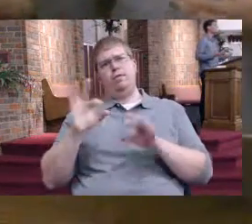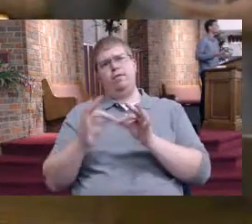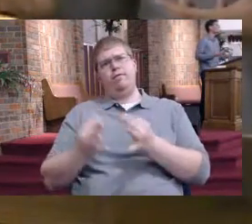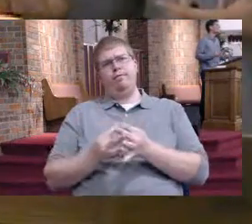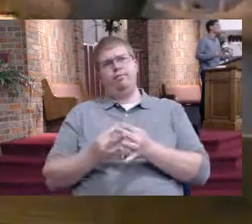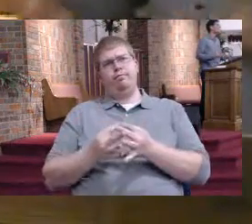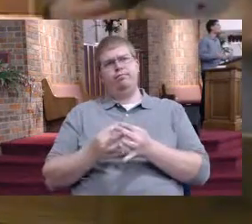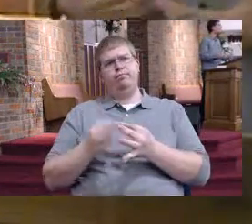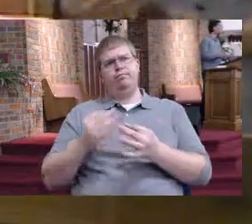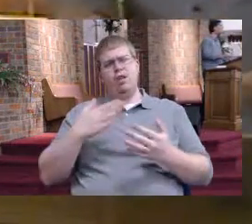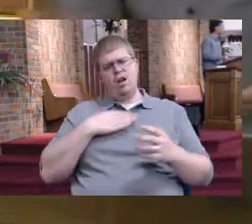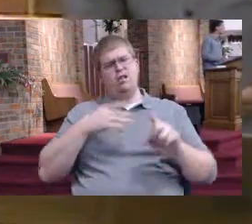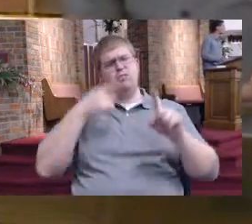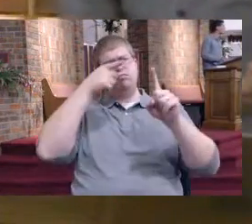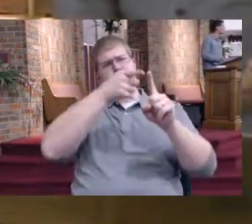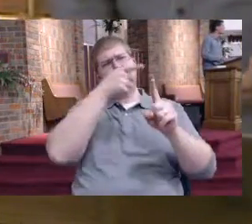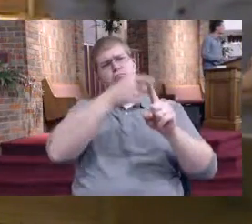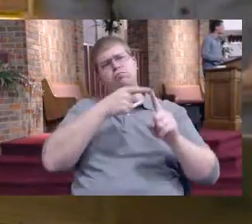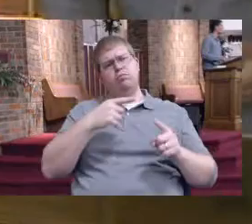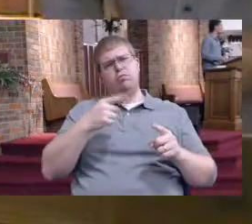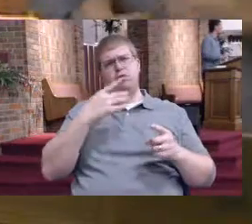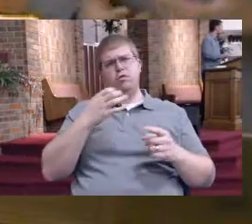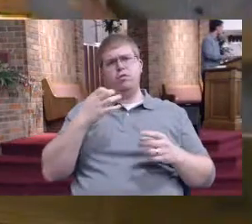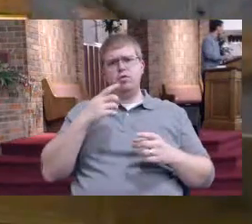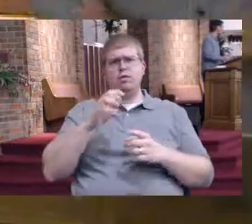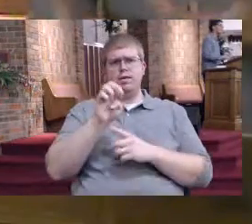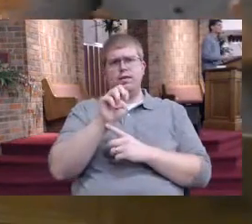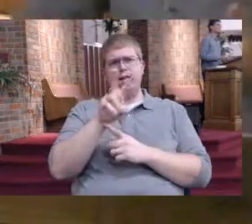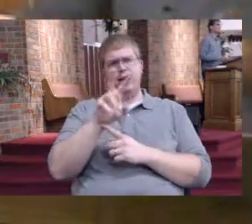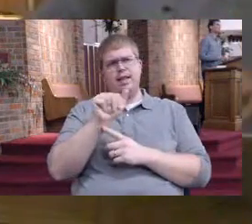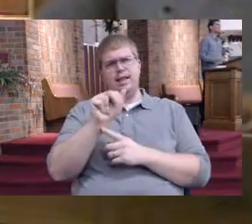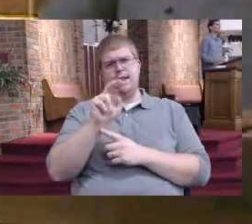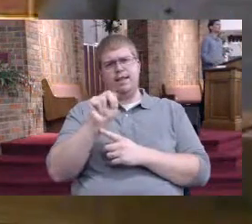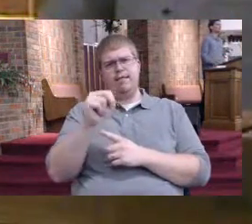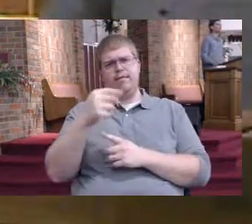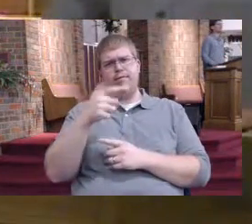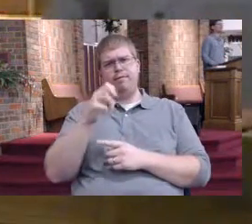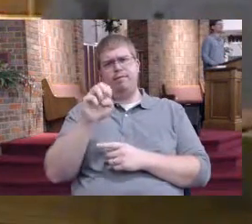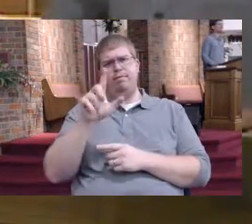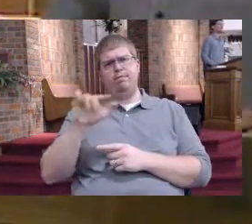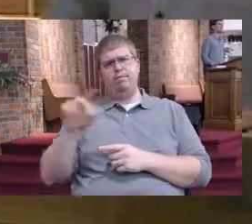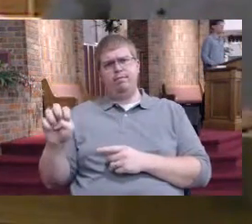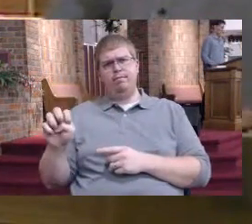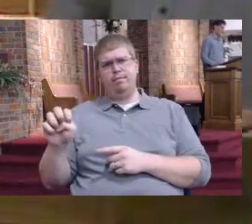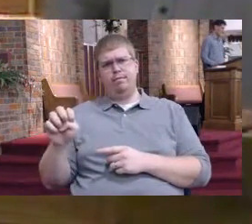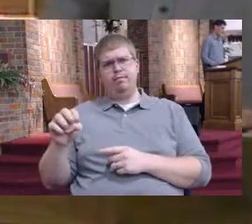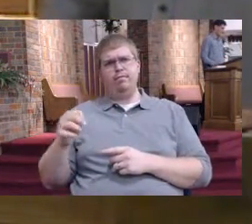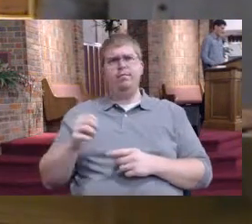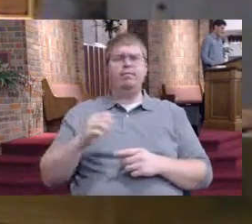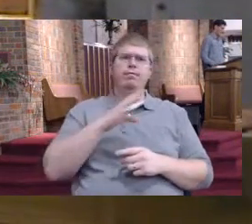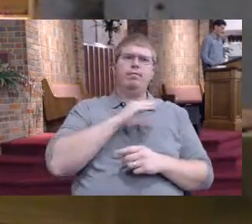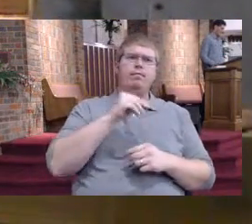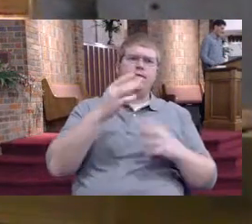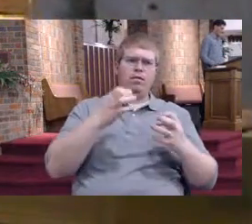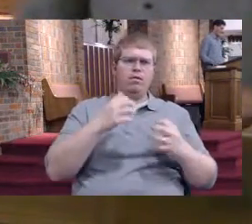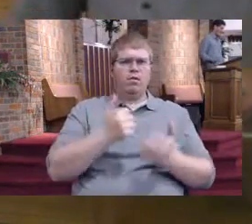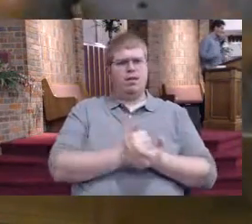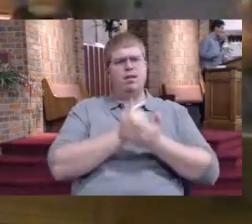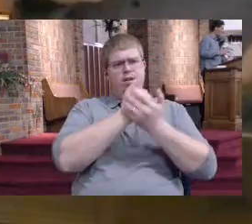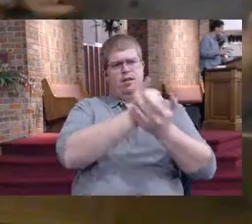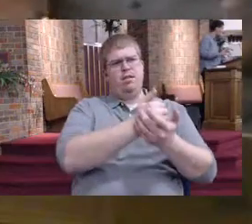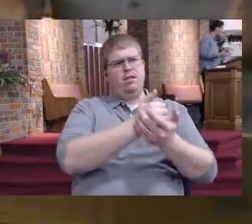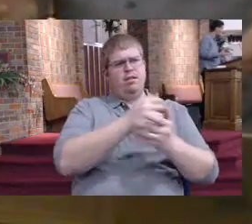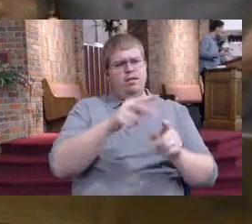to evangelize and plant churches and then disciple the people who want to be a part of those churches. And